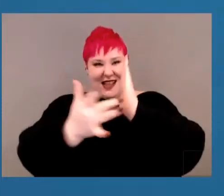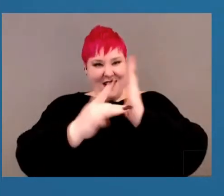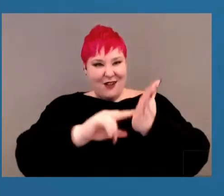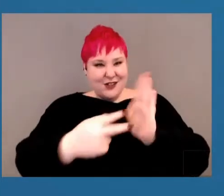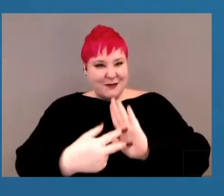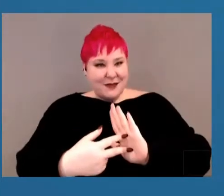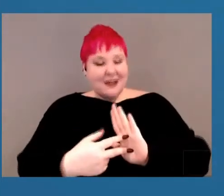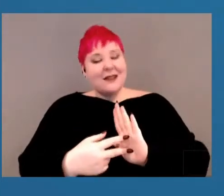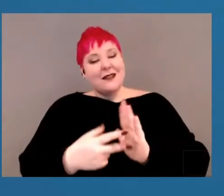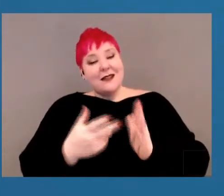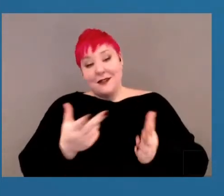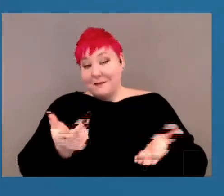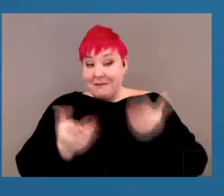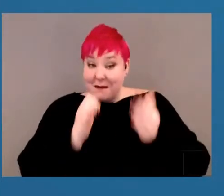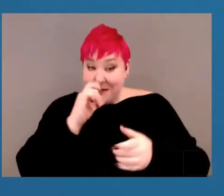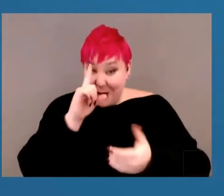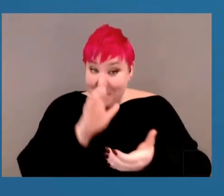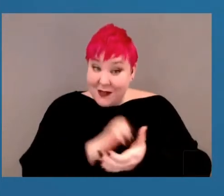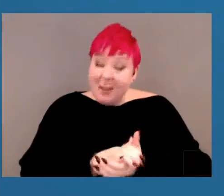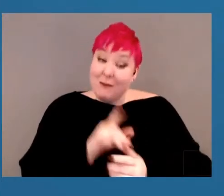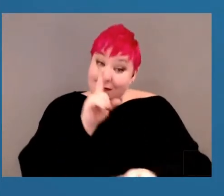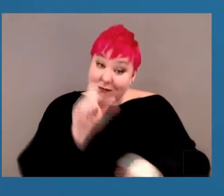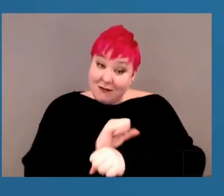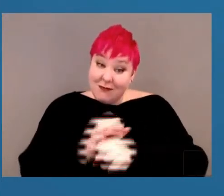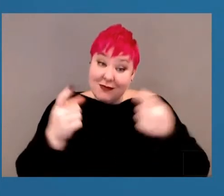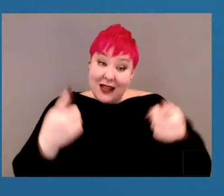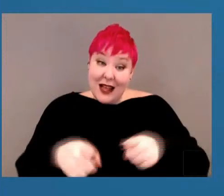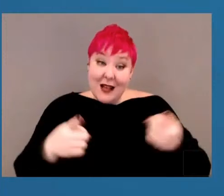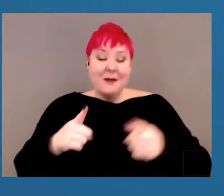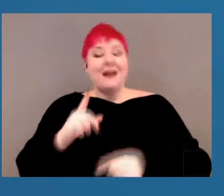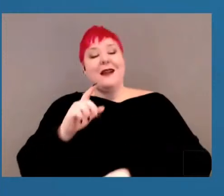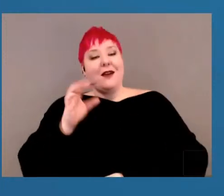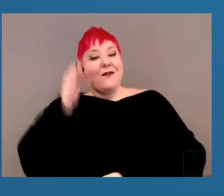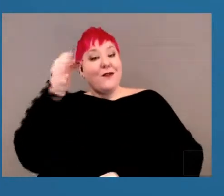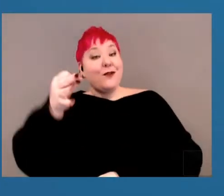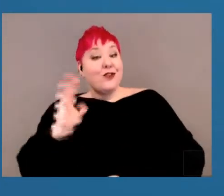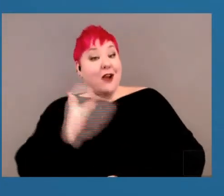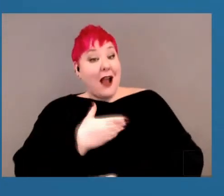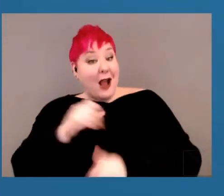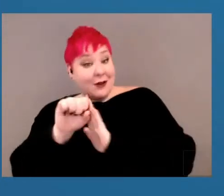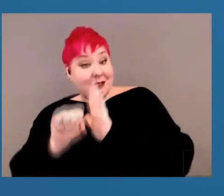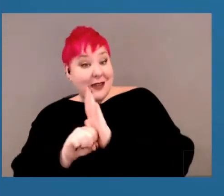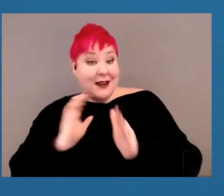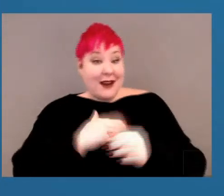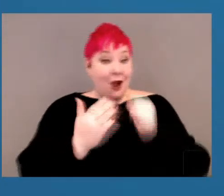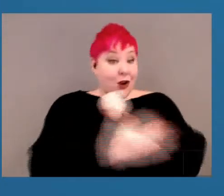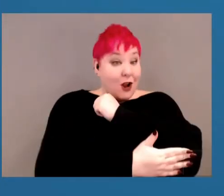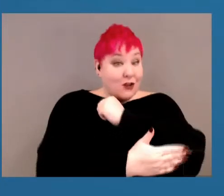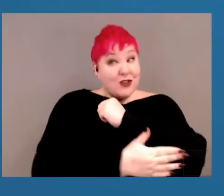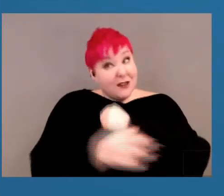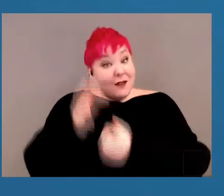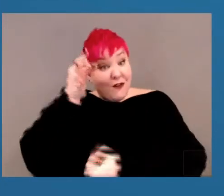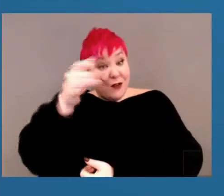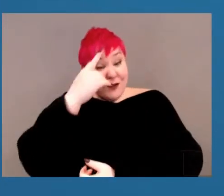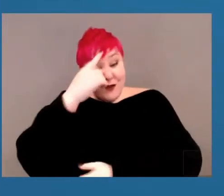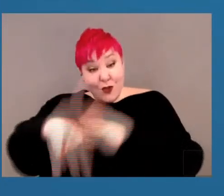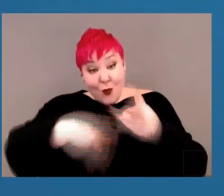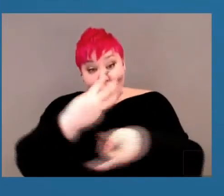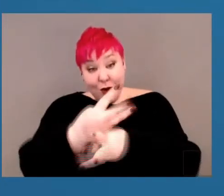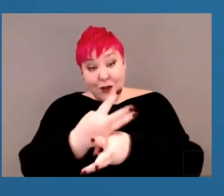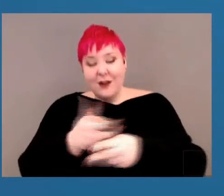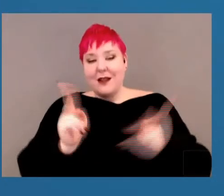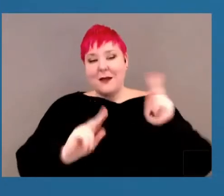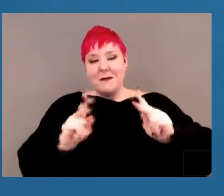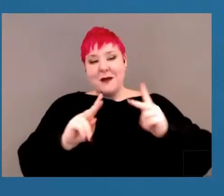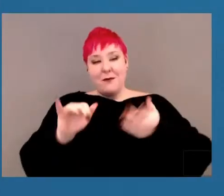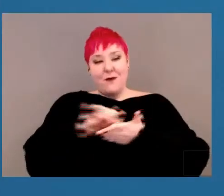is. The future not just for our state and our country, but for the entire world. And the people of New York can join in this mission. And why are